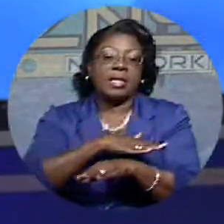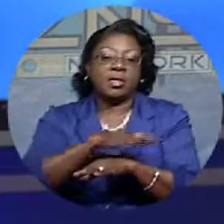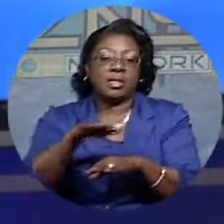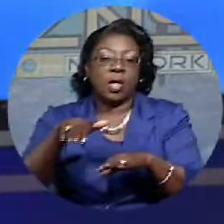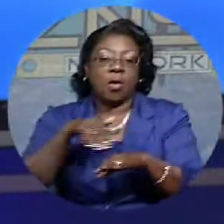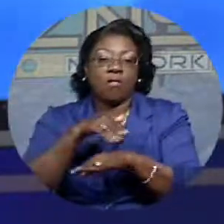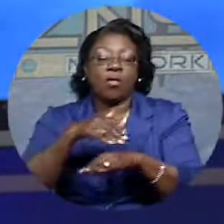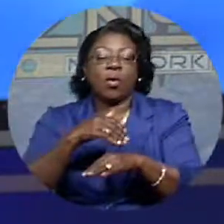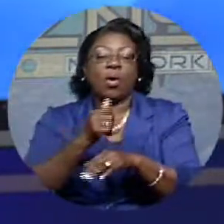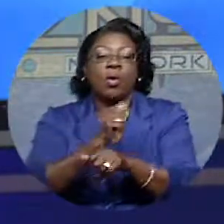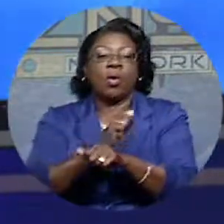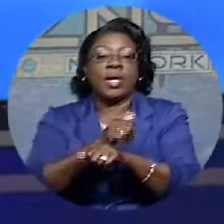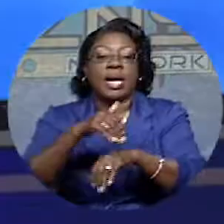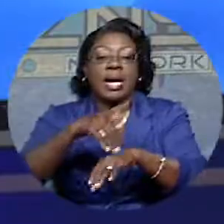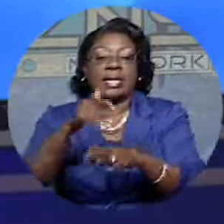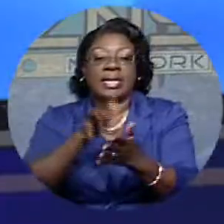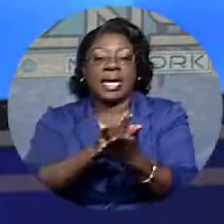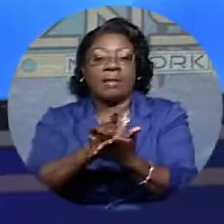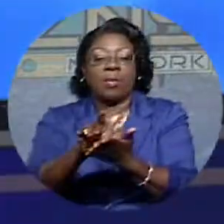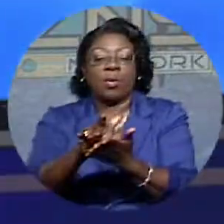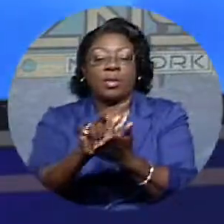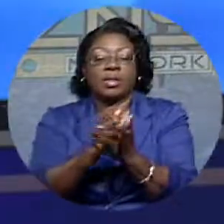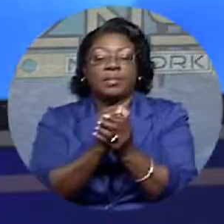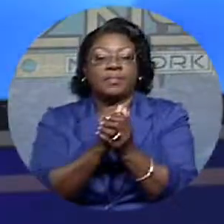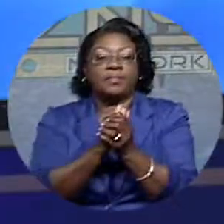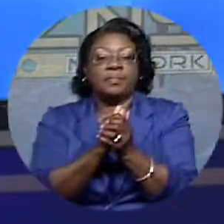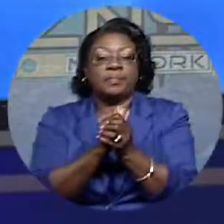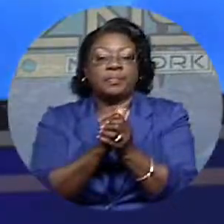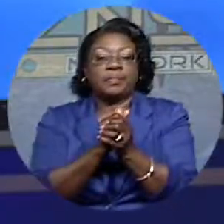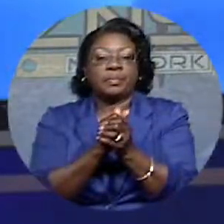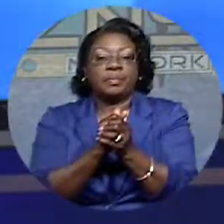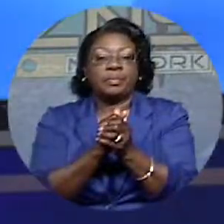aviation sector. Cyan Thompson has more.